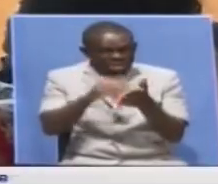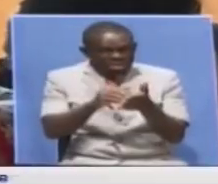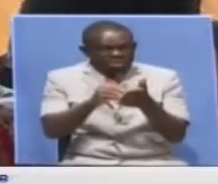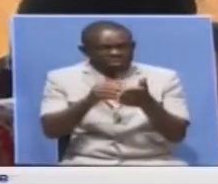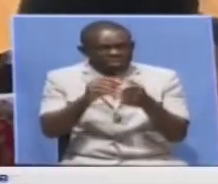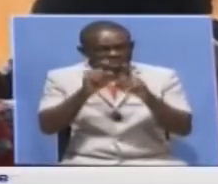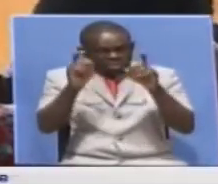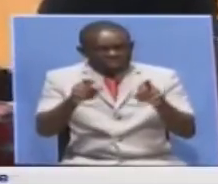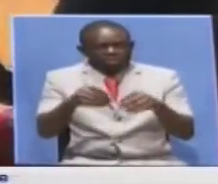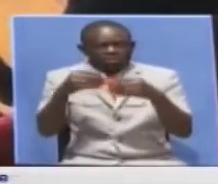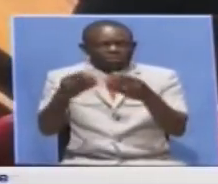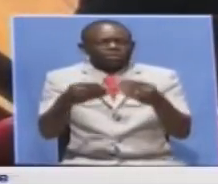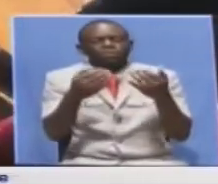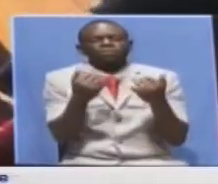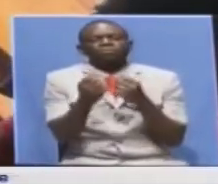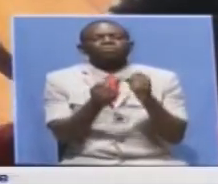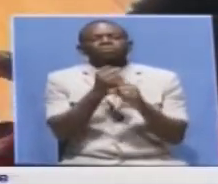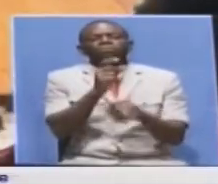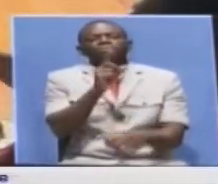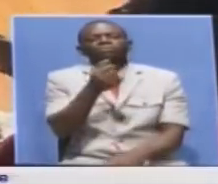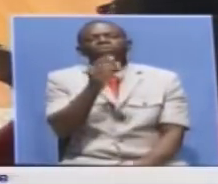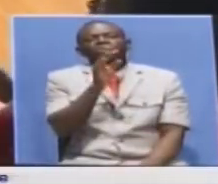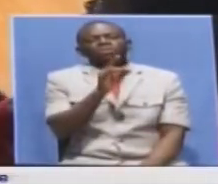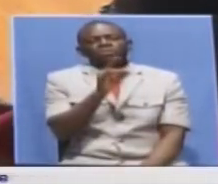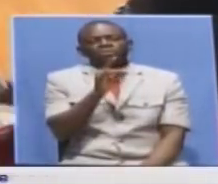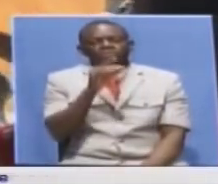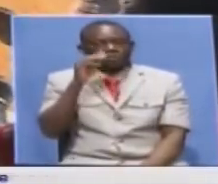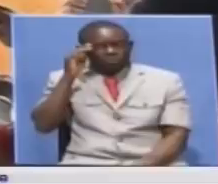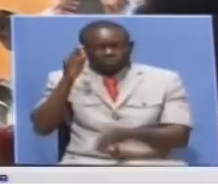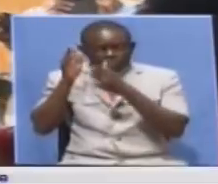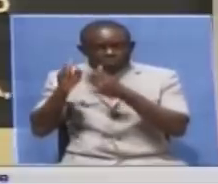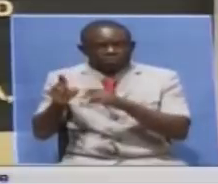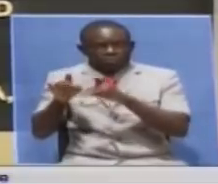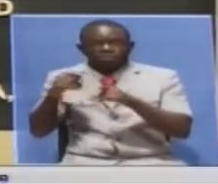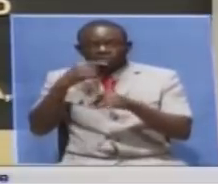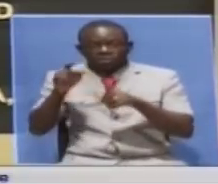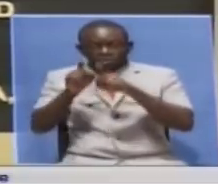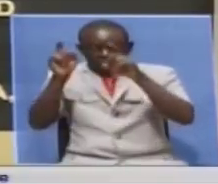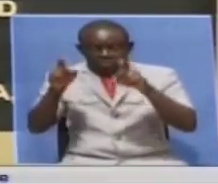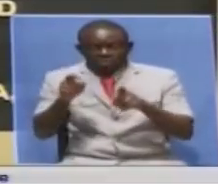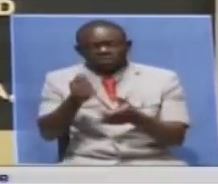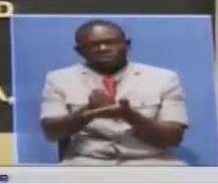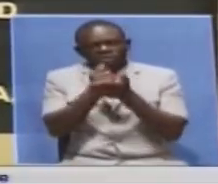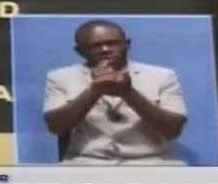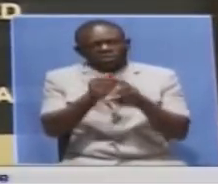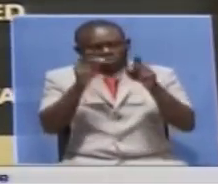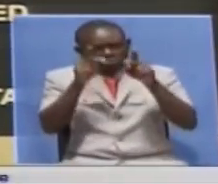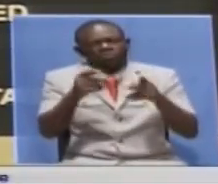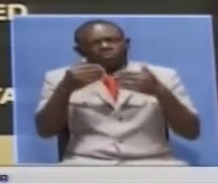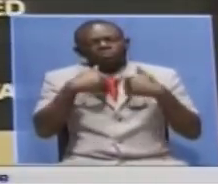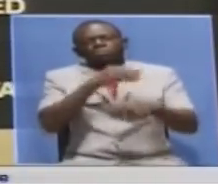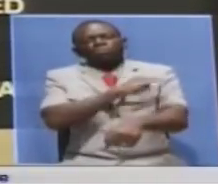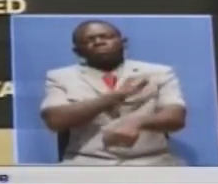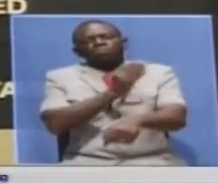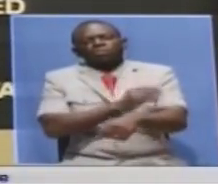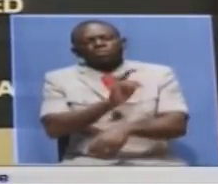2018. Minister of Lands Jean Kapata says the titling program will empower property owners to use their properties for further investment and